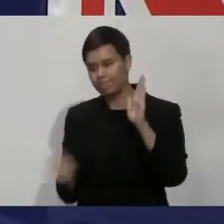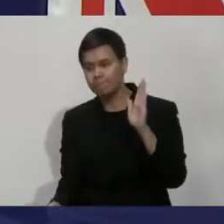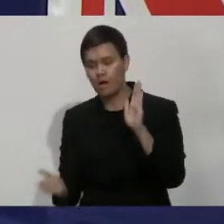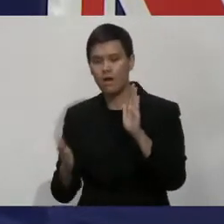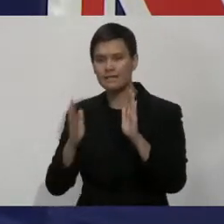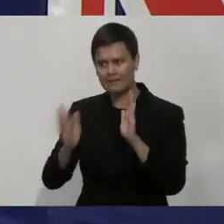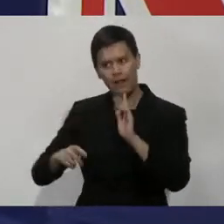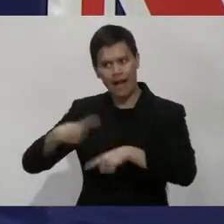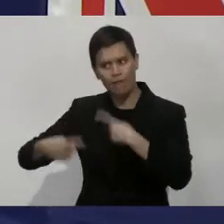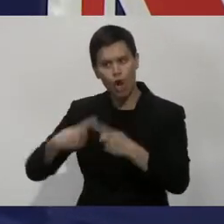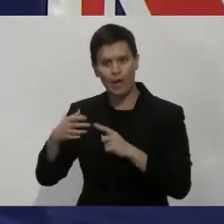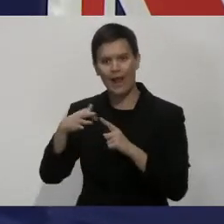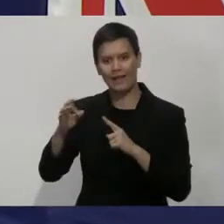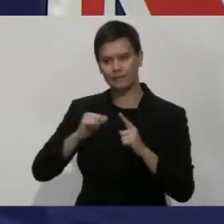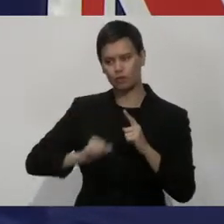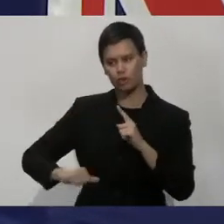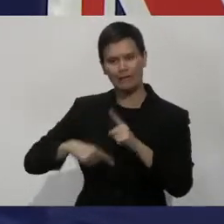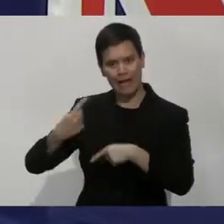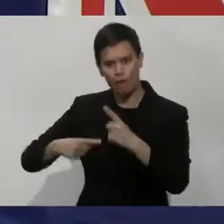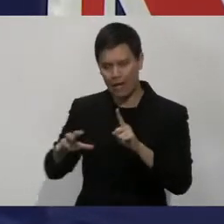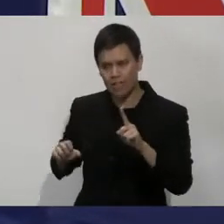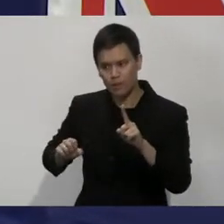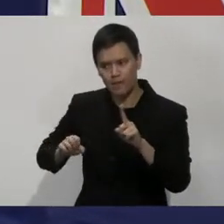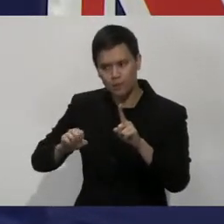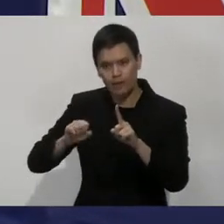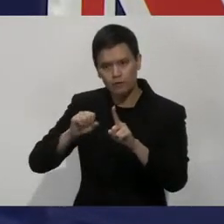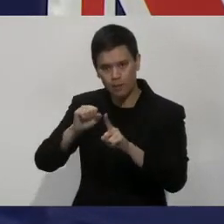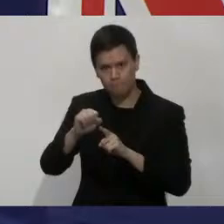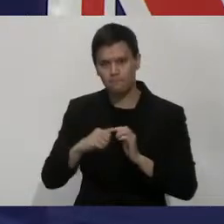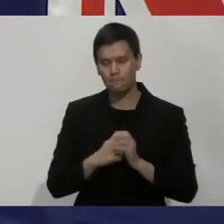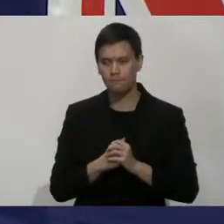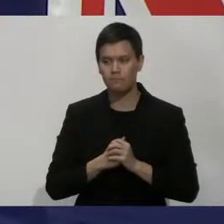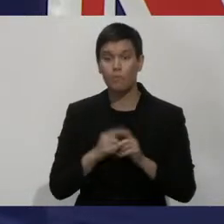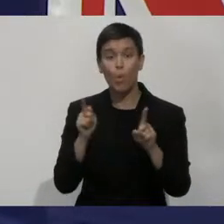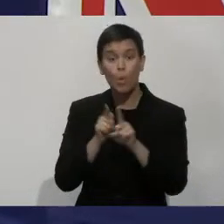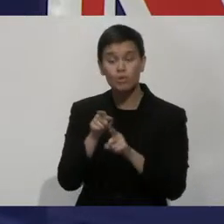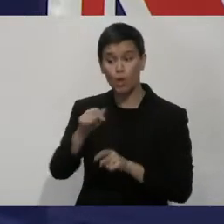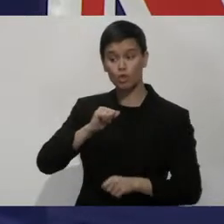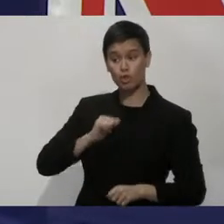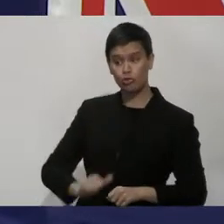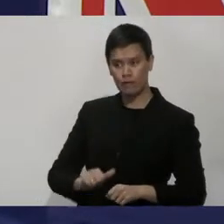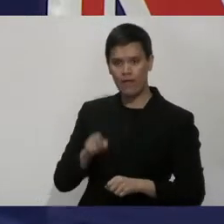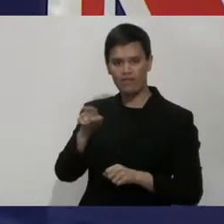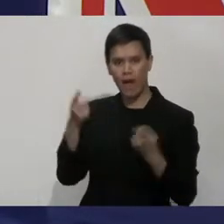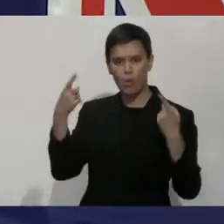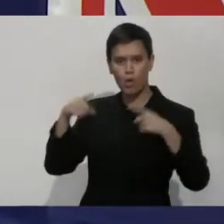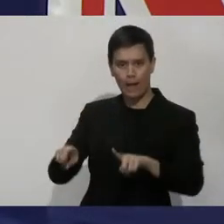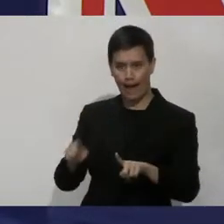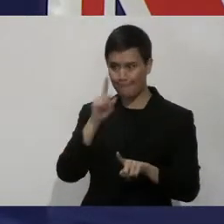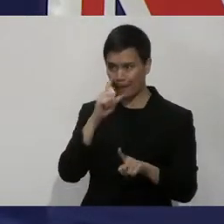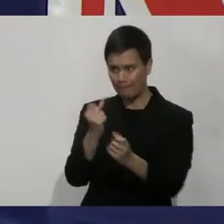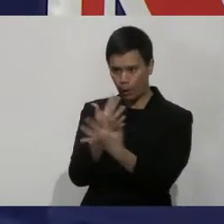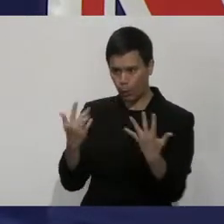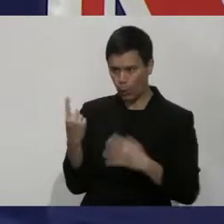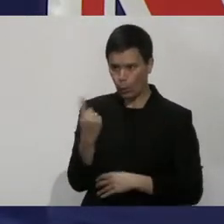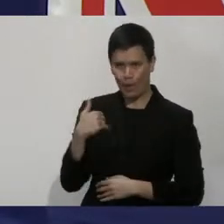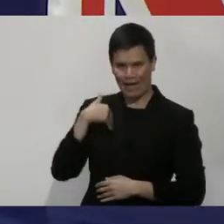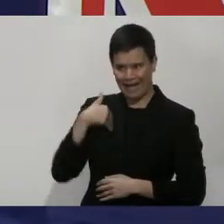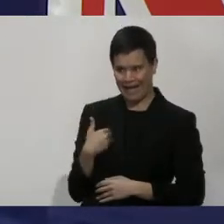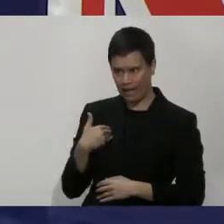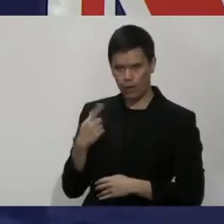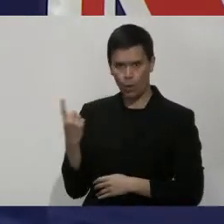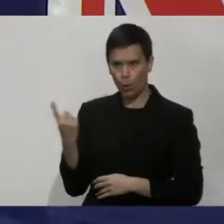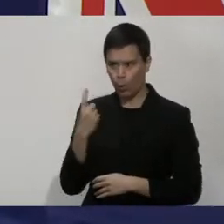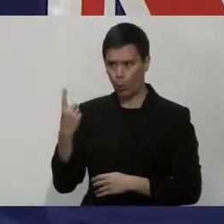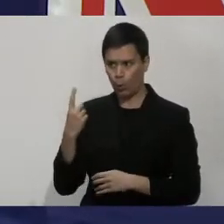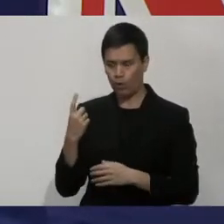And I should point out that they also prioritise the surgery that needs to be done most soonest, and that